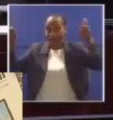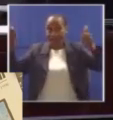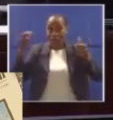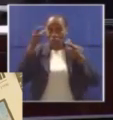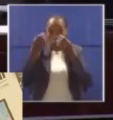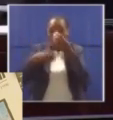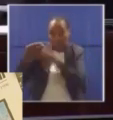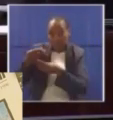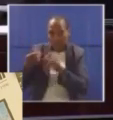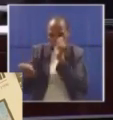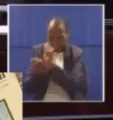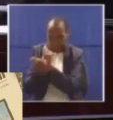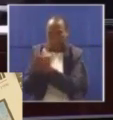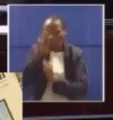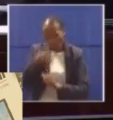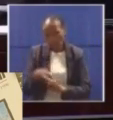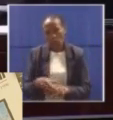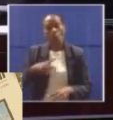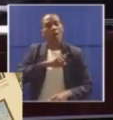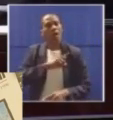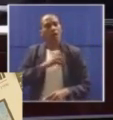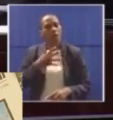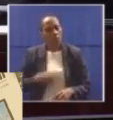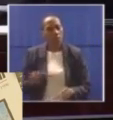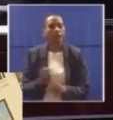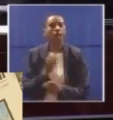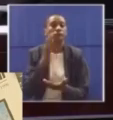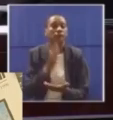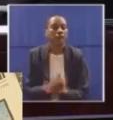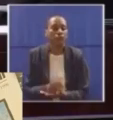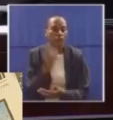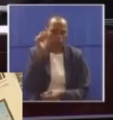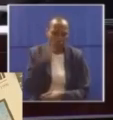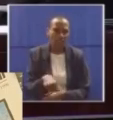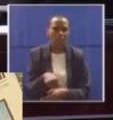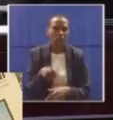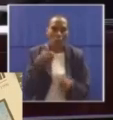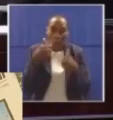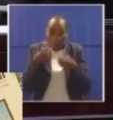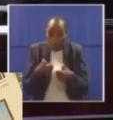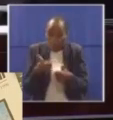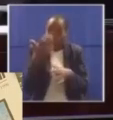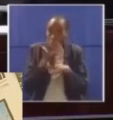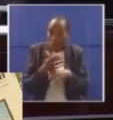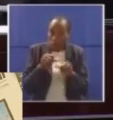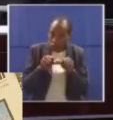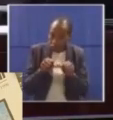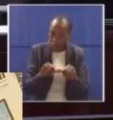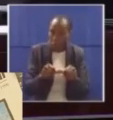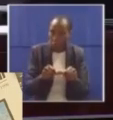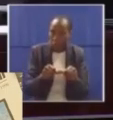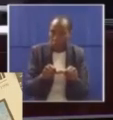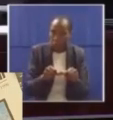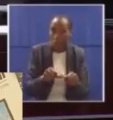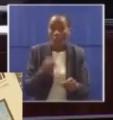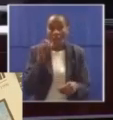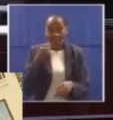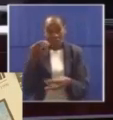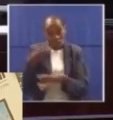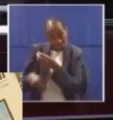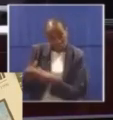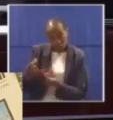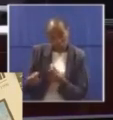make sure that, yes, there is good work that will be done and that there will be